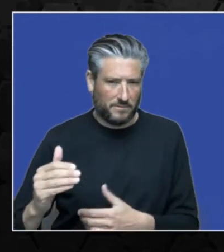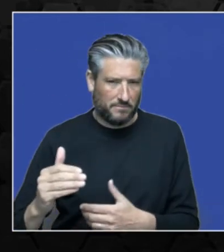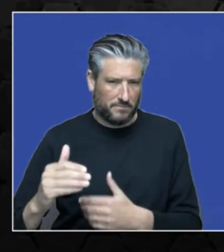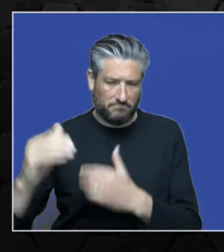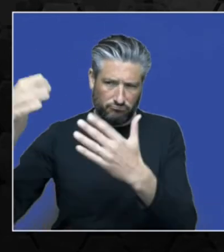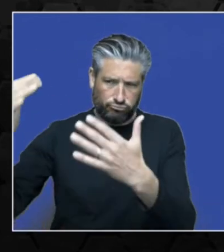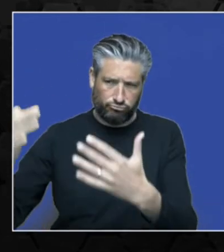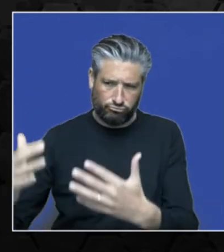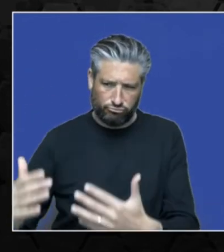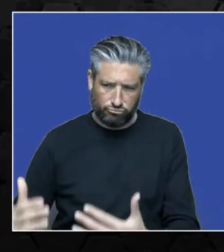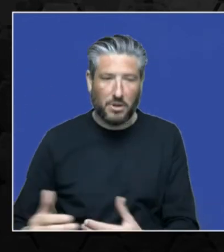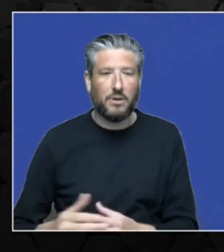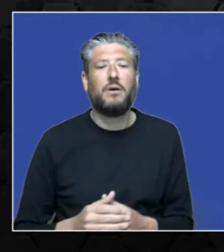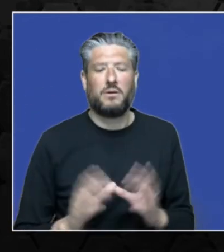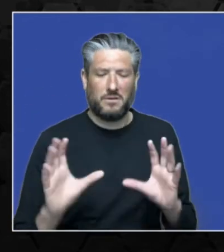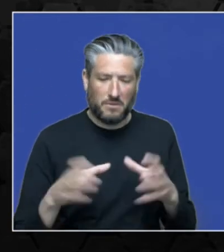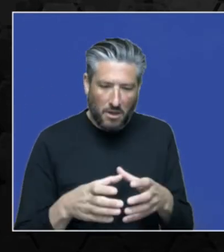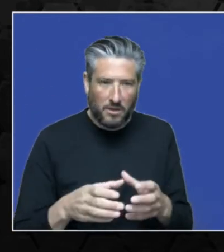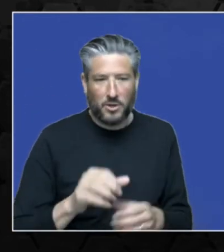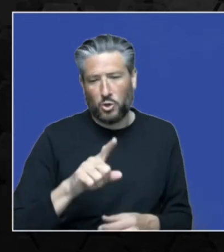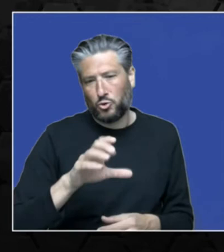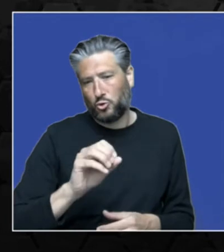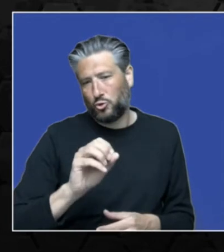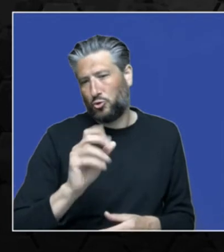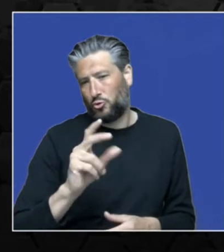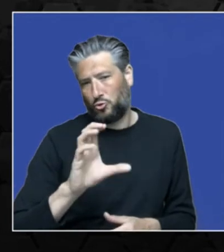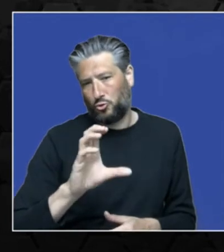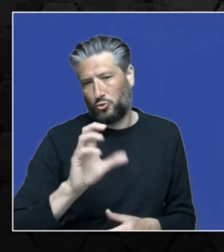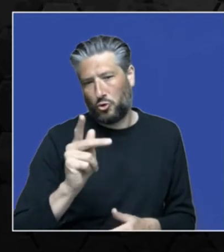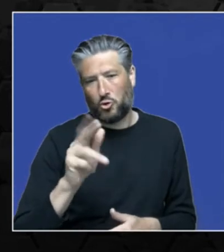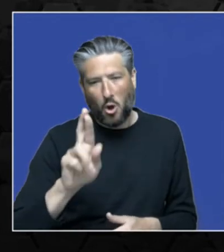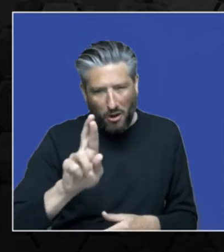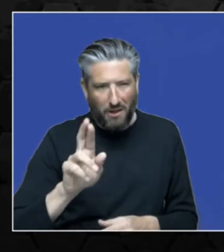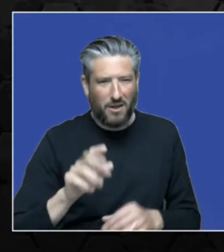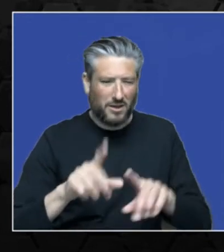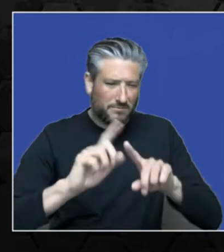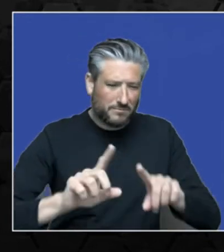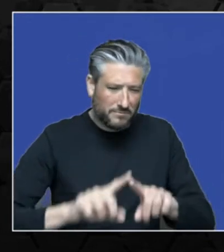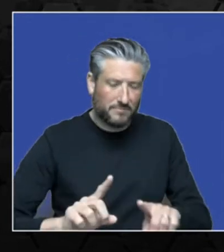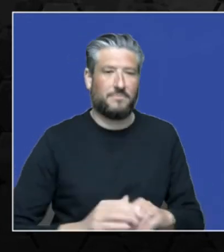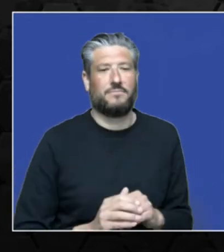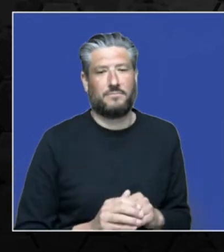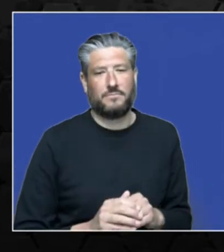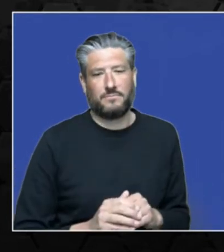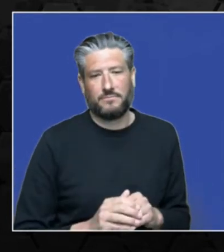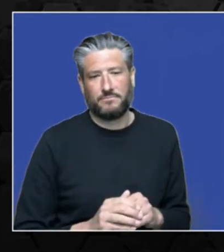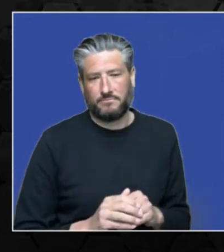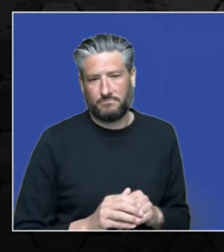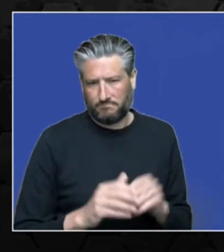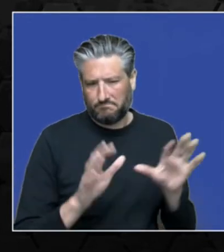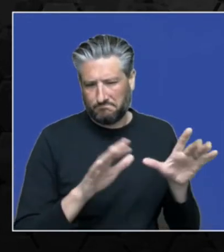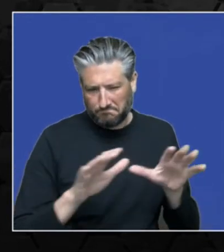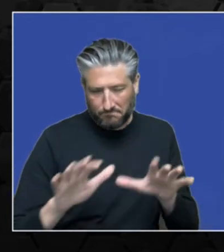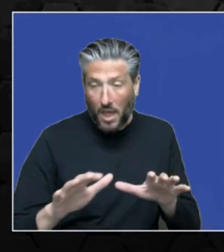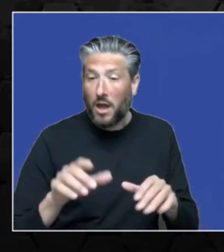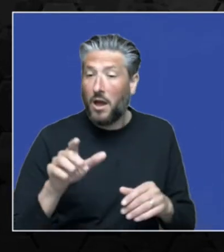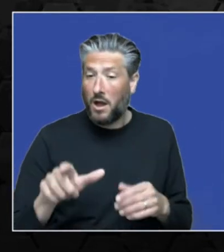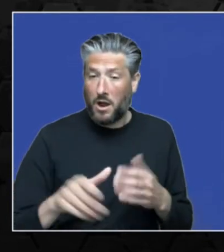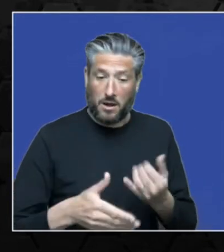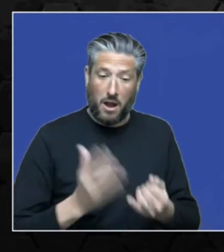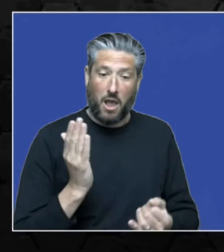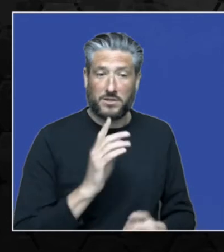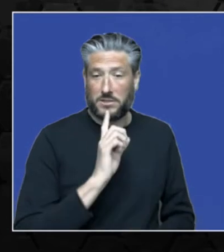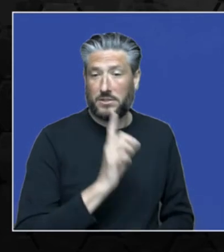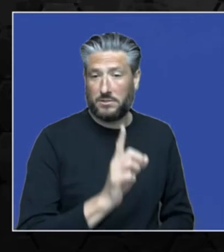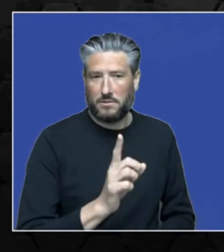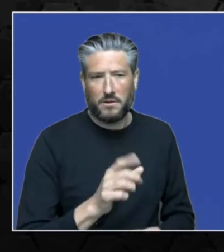Docker and stuff. So all these things also work with Azure Cognitive Services. Last but not least, you can definitely get started